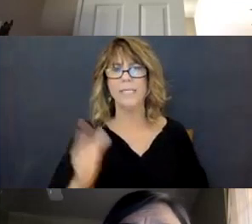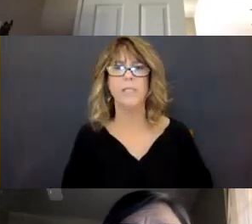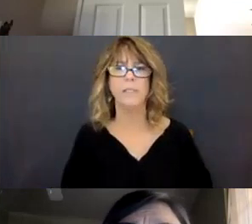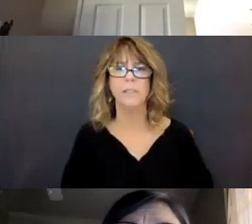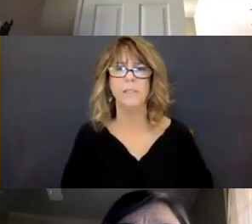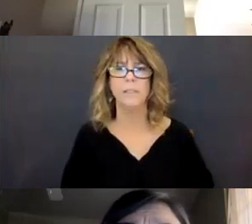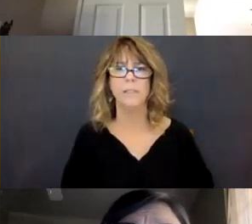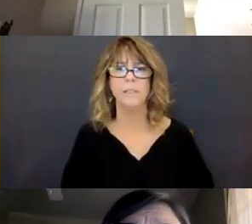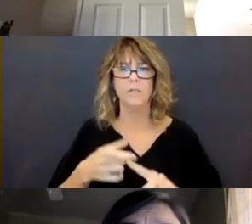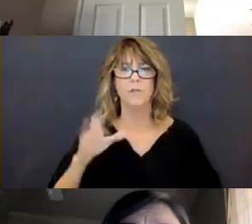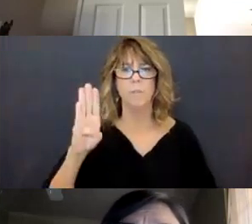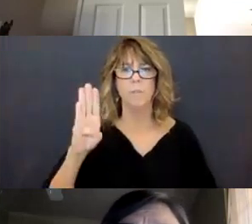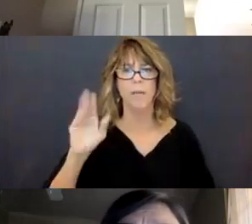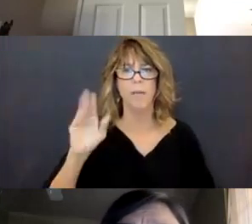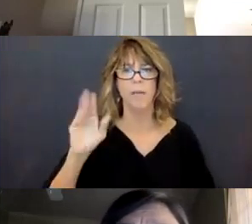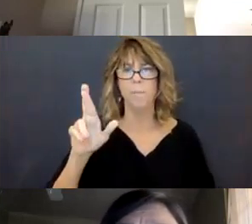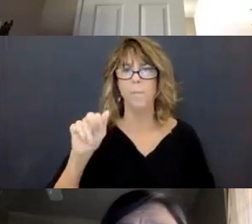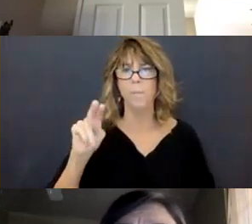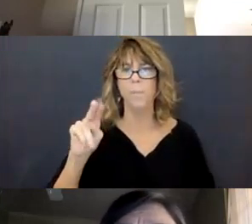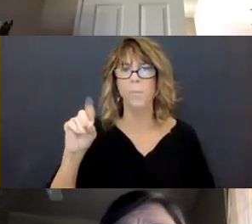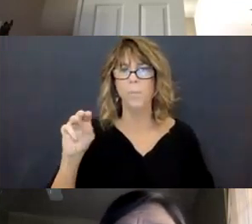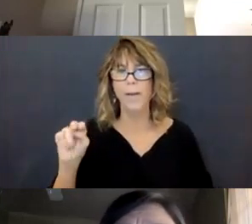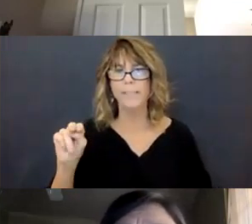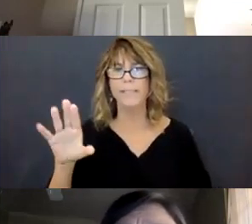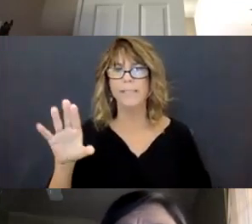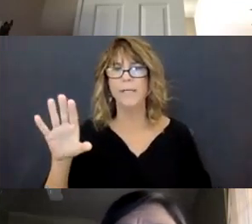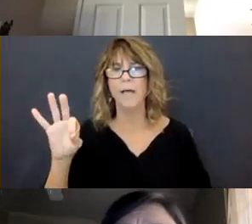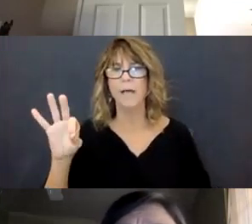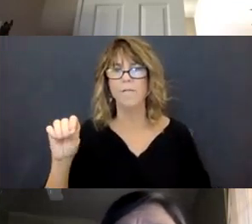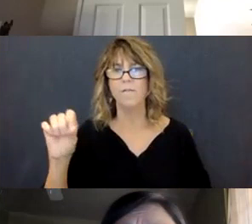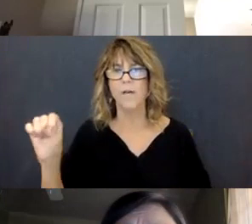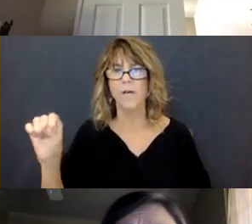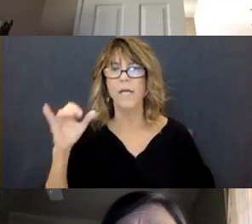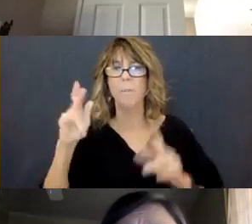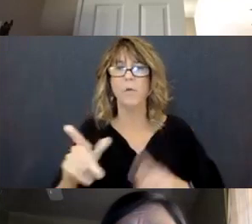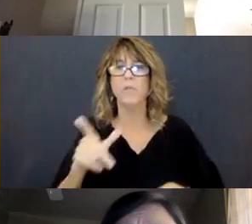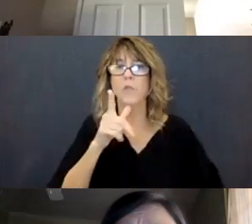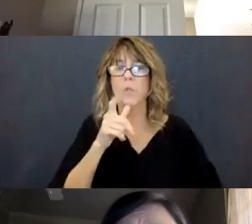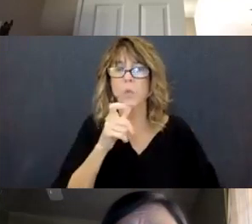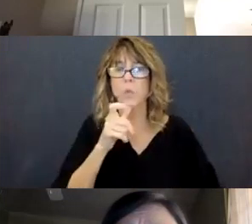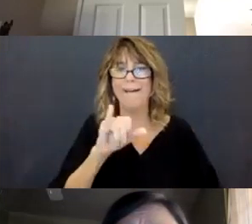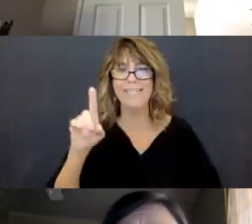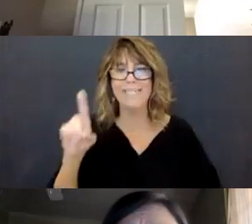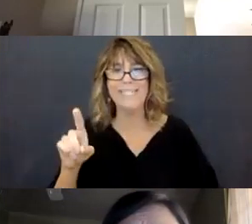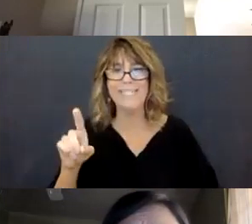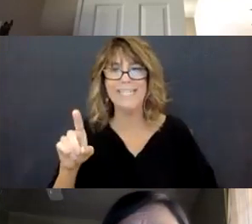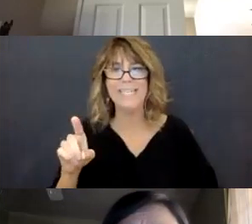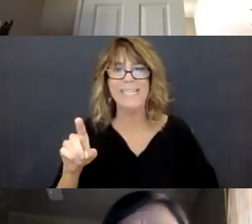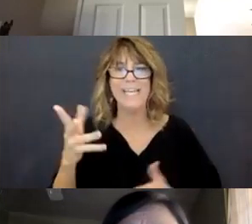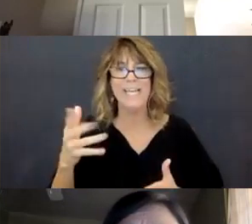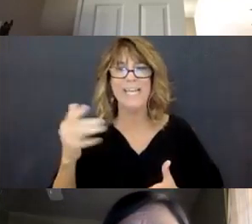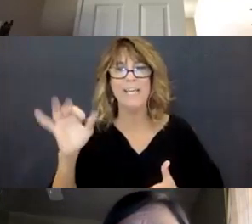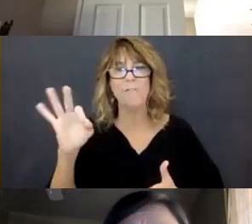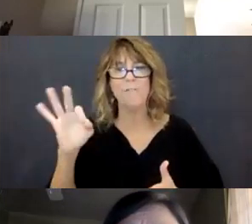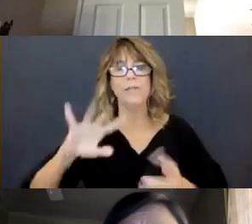from Brandon Voss. What if an individual with IDD or spectrum gets terminated from employment amid a crisis,